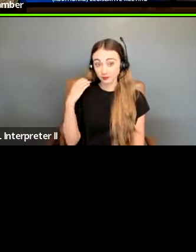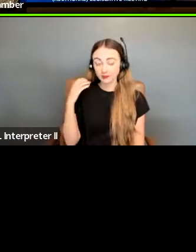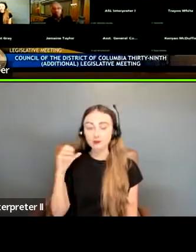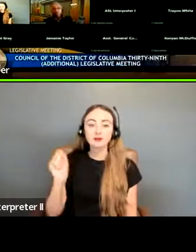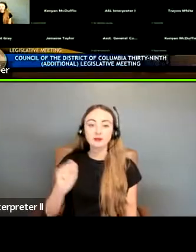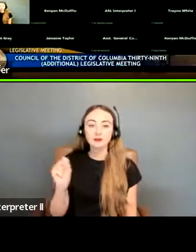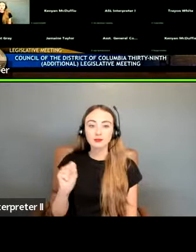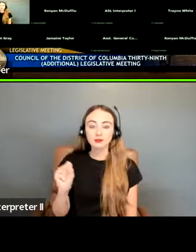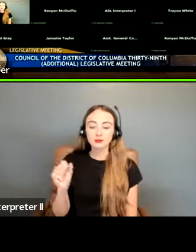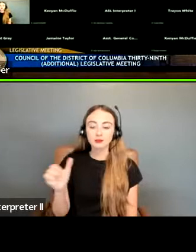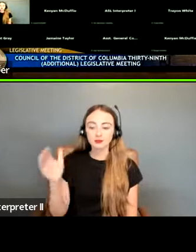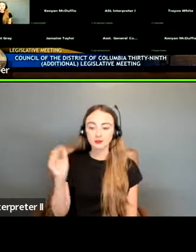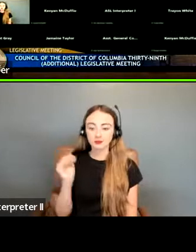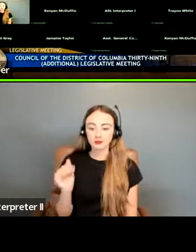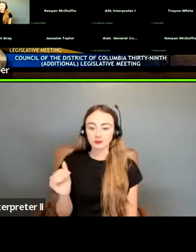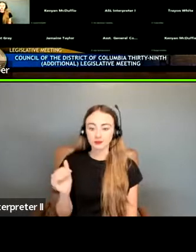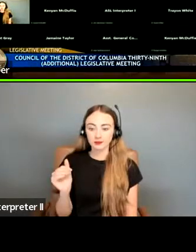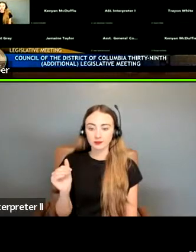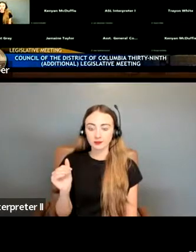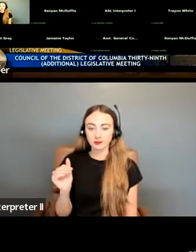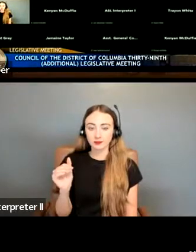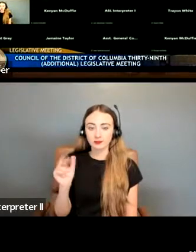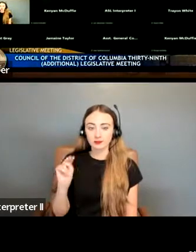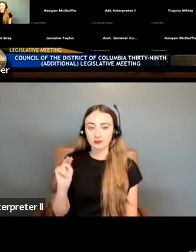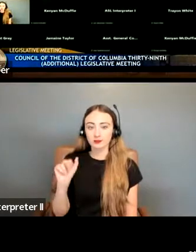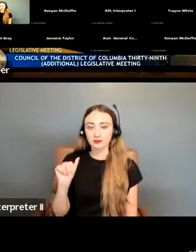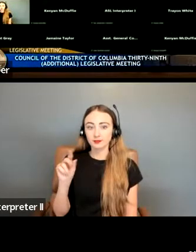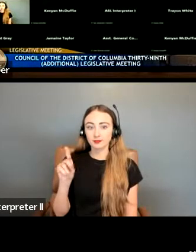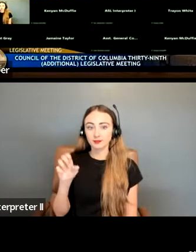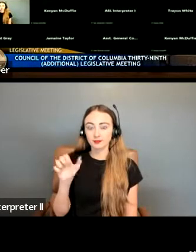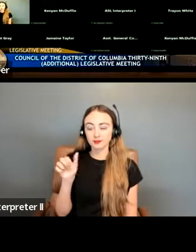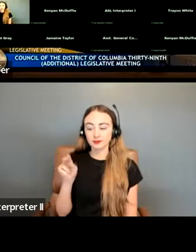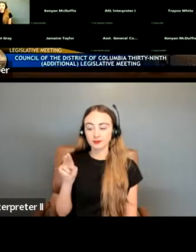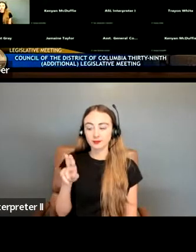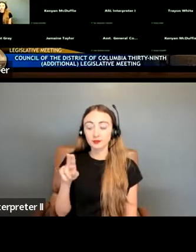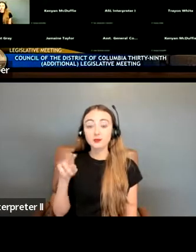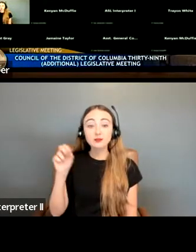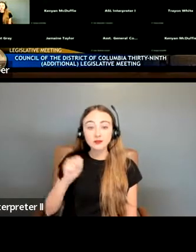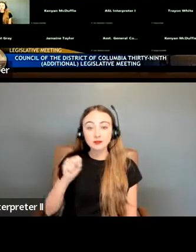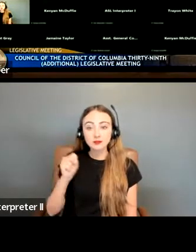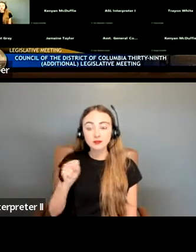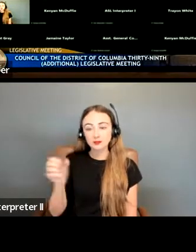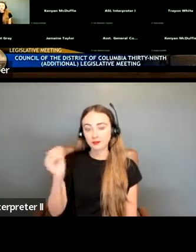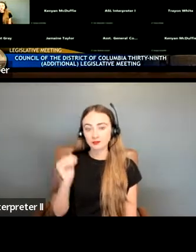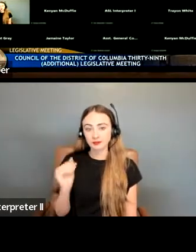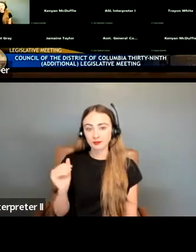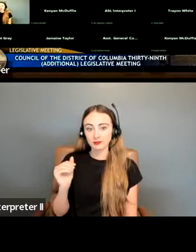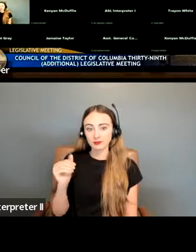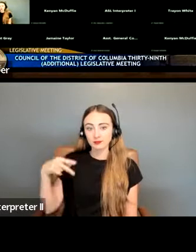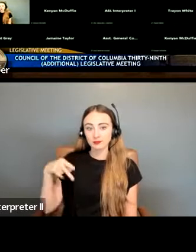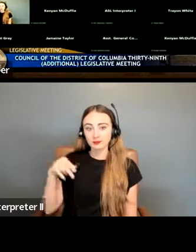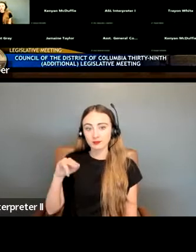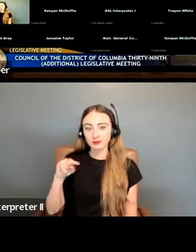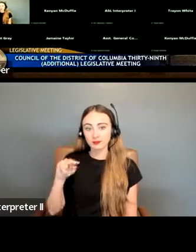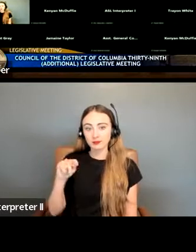Yes. Chairman Mendelson votes yes. Councilmember Nadeau. Yes. Councilmember Nadeau votes yes. Councilmember